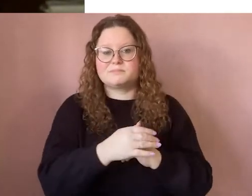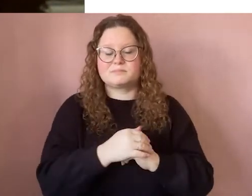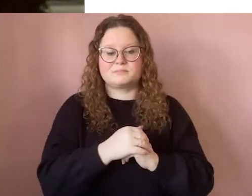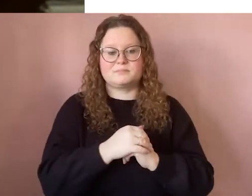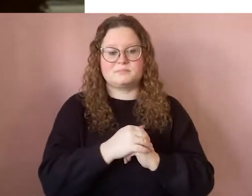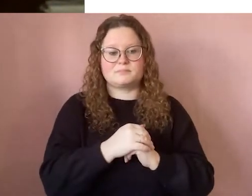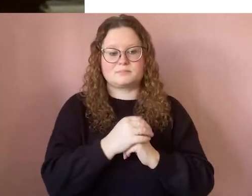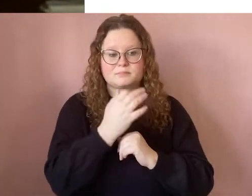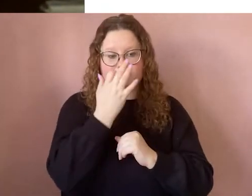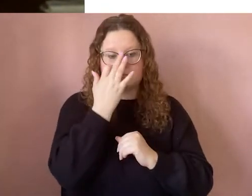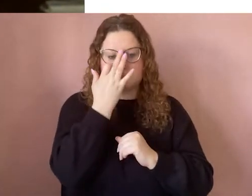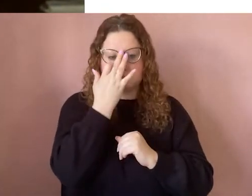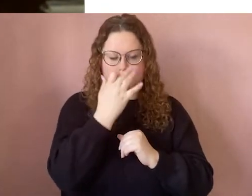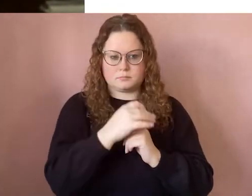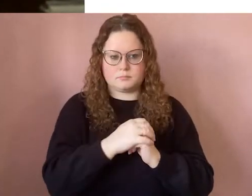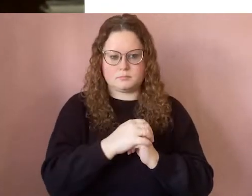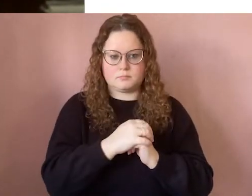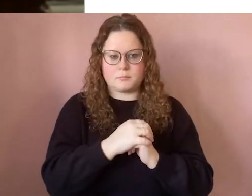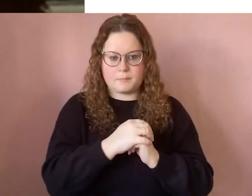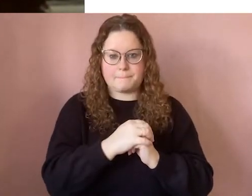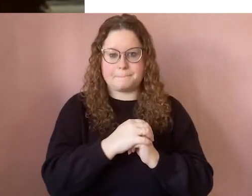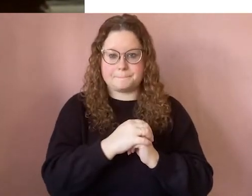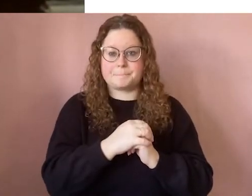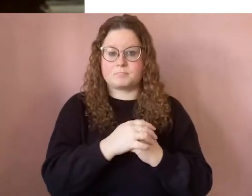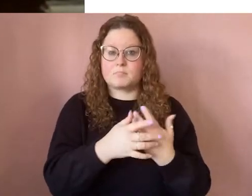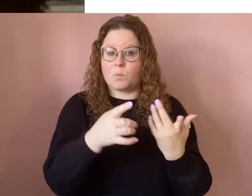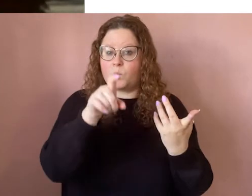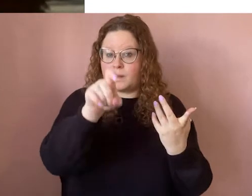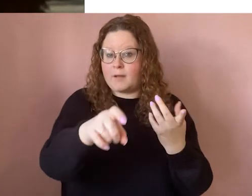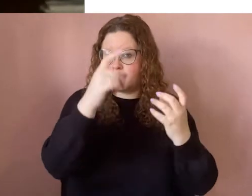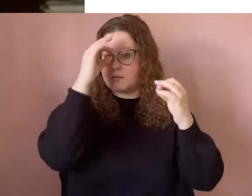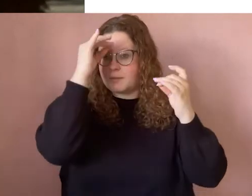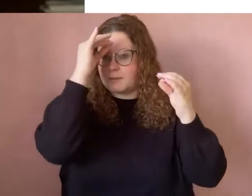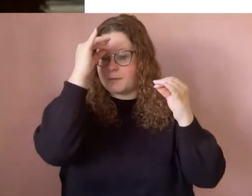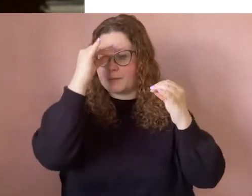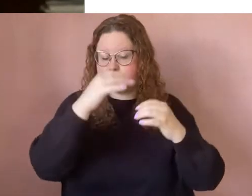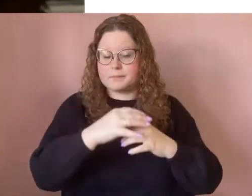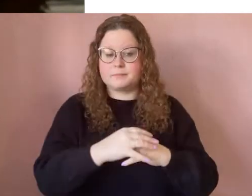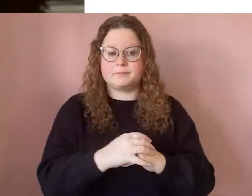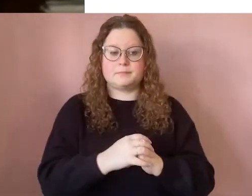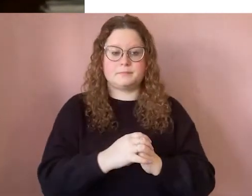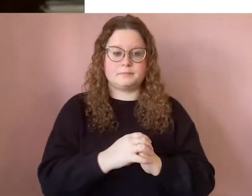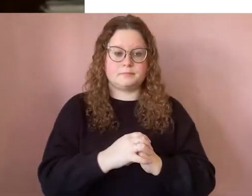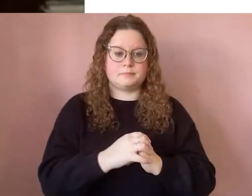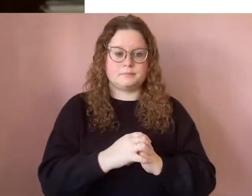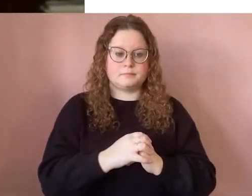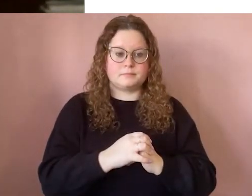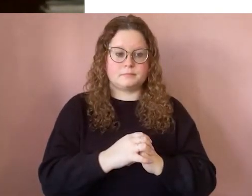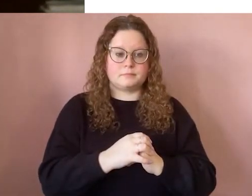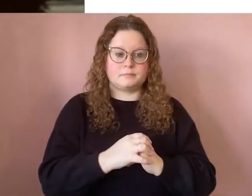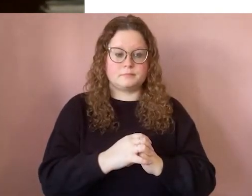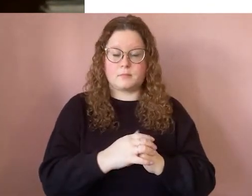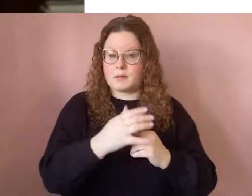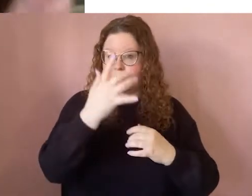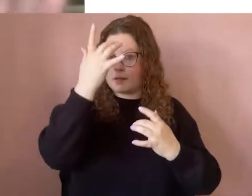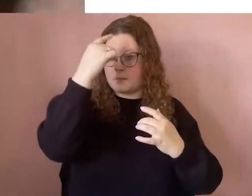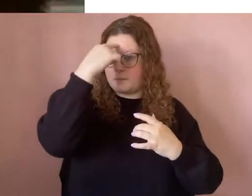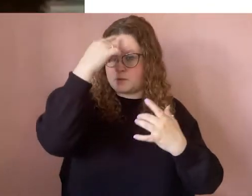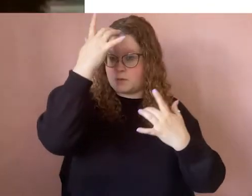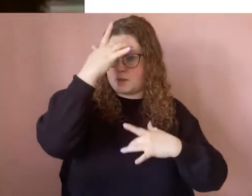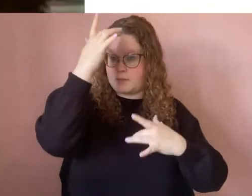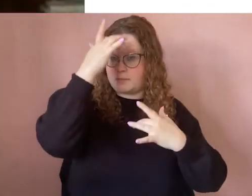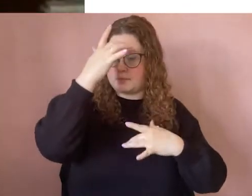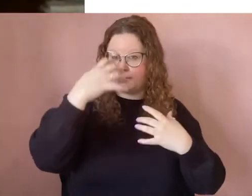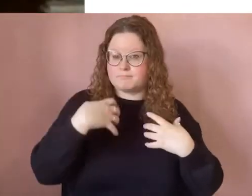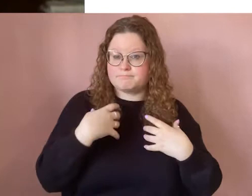That is part of the accessibility equation. The concentration of these conditions as they mature are among men and women in their